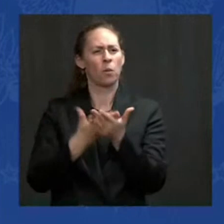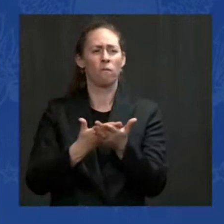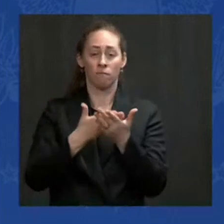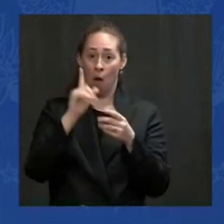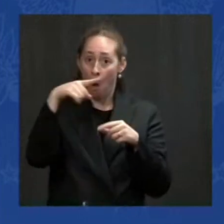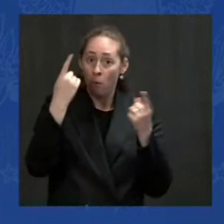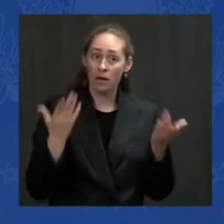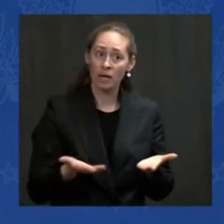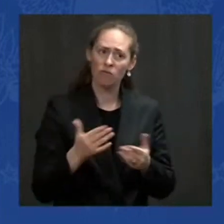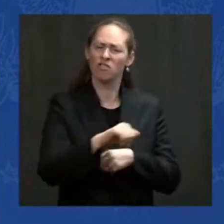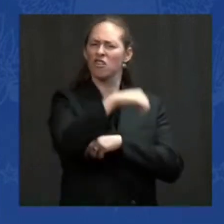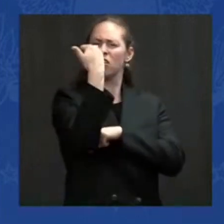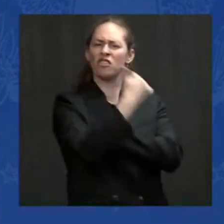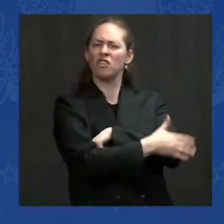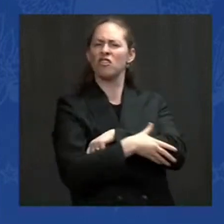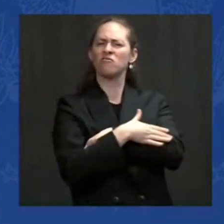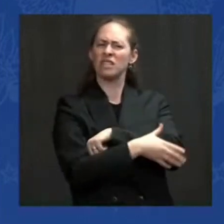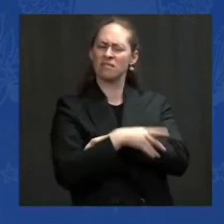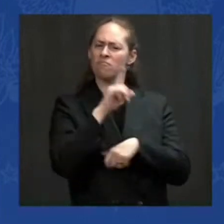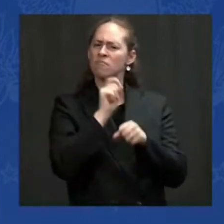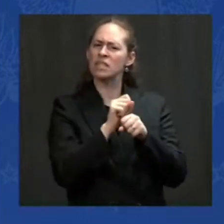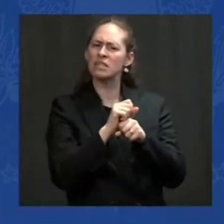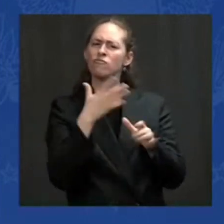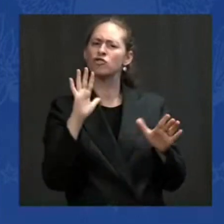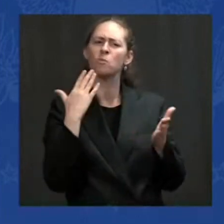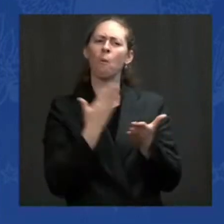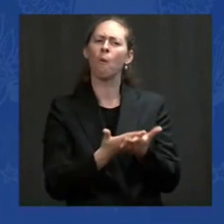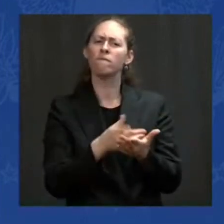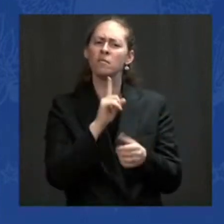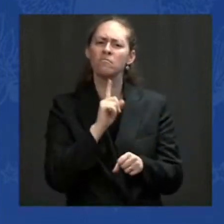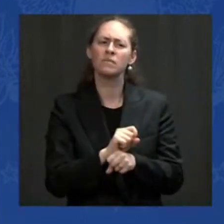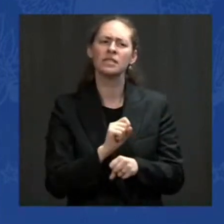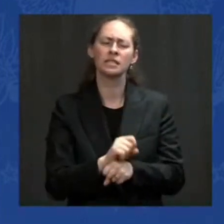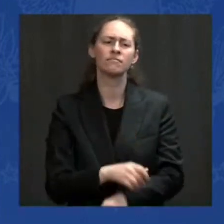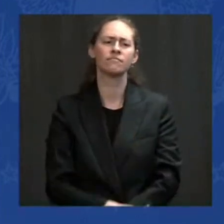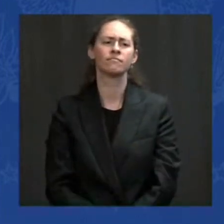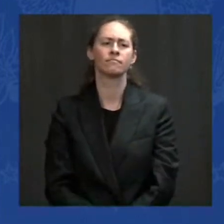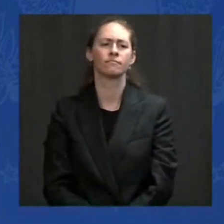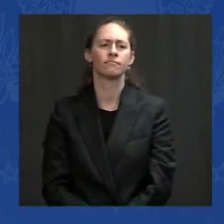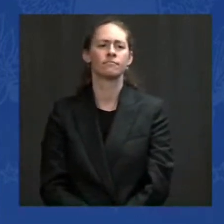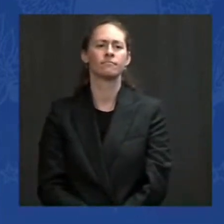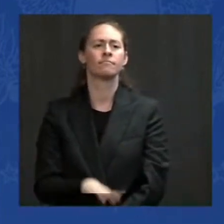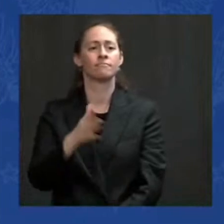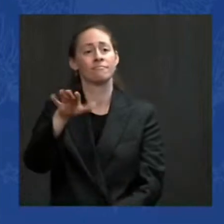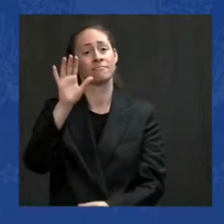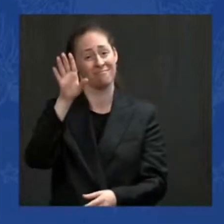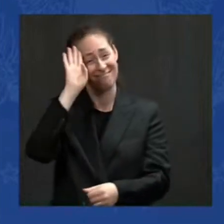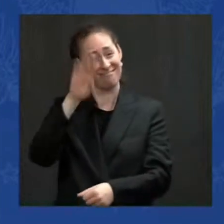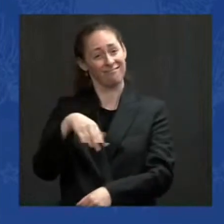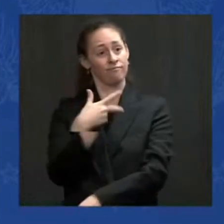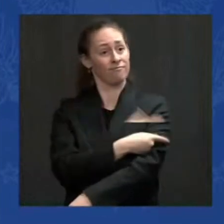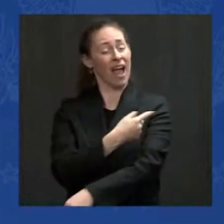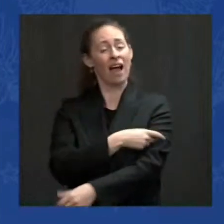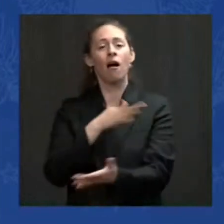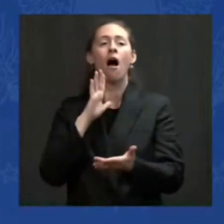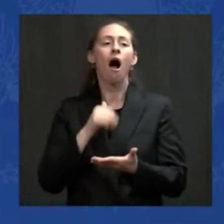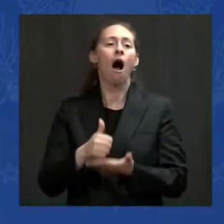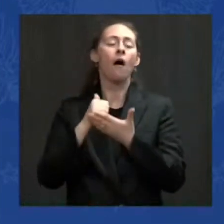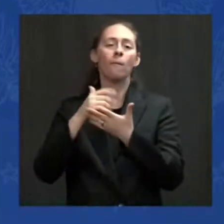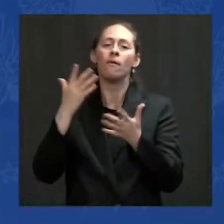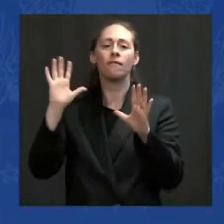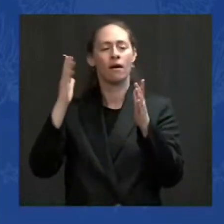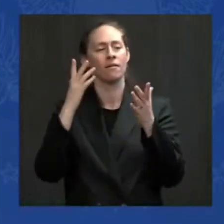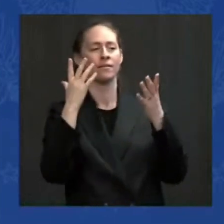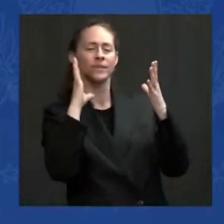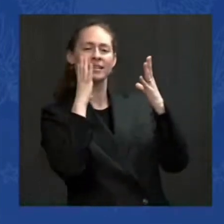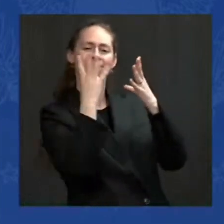as well. Of course, widespread vaccination is what will truly turn the corner on this pandemic. Please